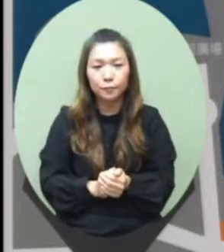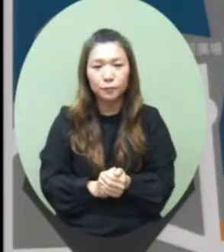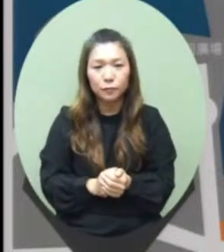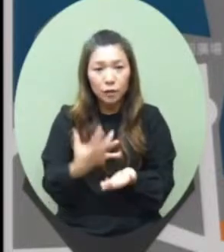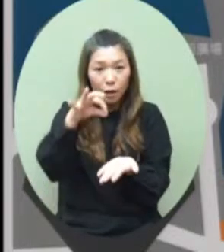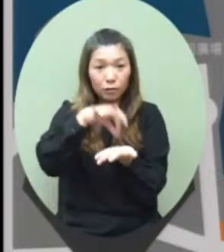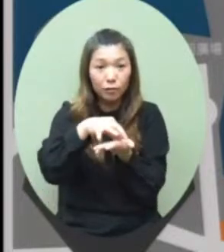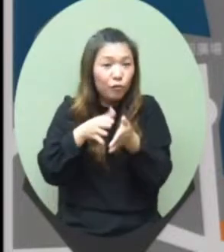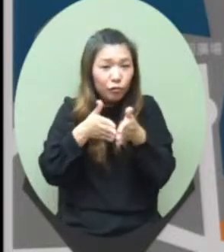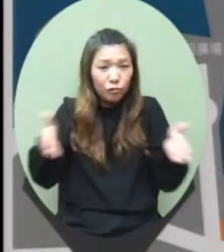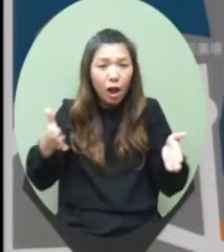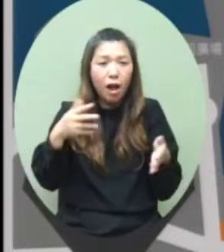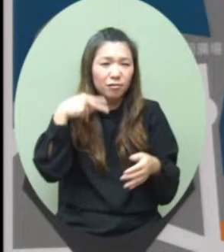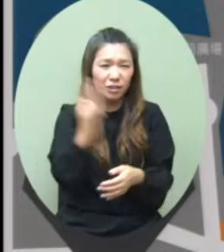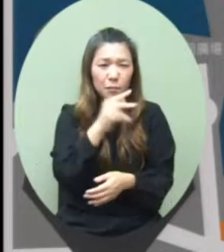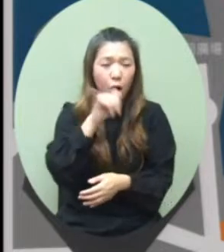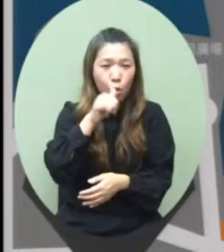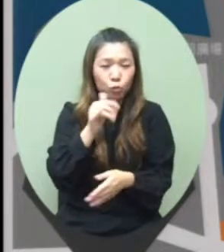Shelter.